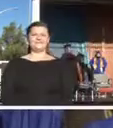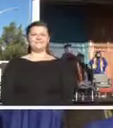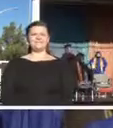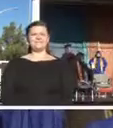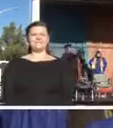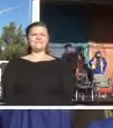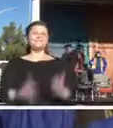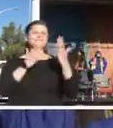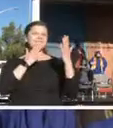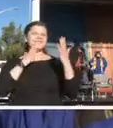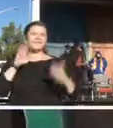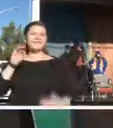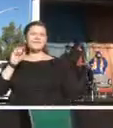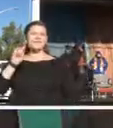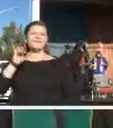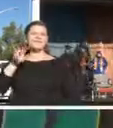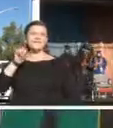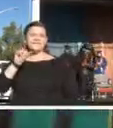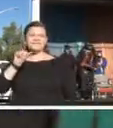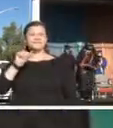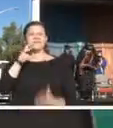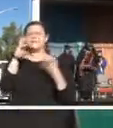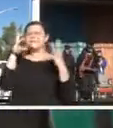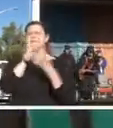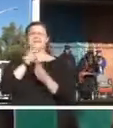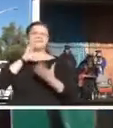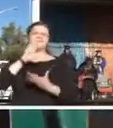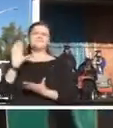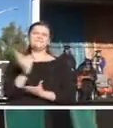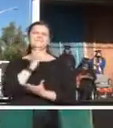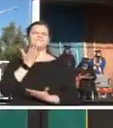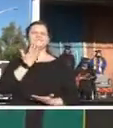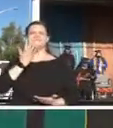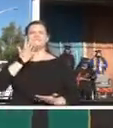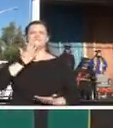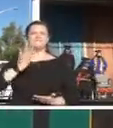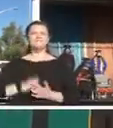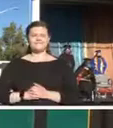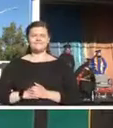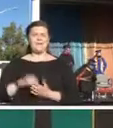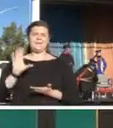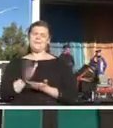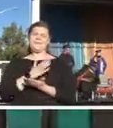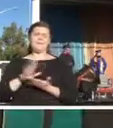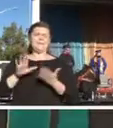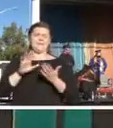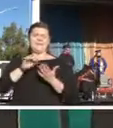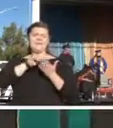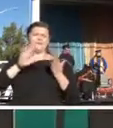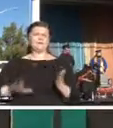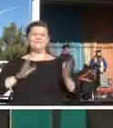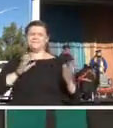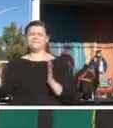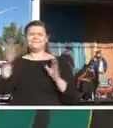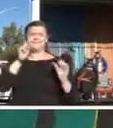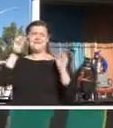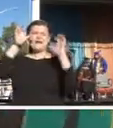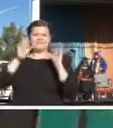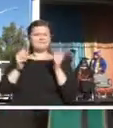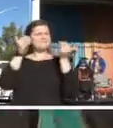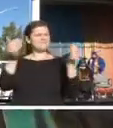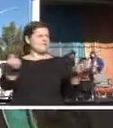Thank you, Olivia, for that beautiful rendition. Our music students are amazing. You may be seated now.